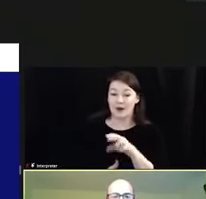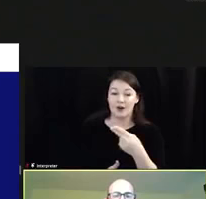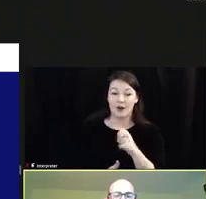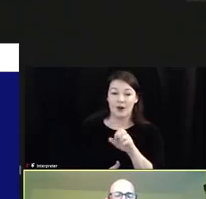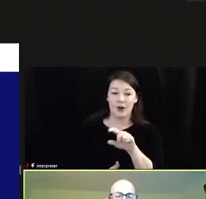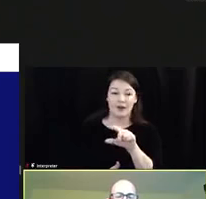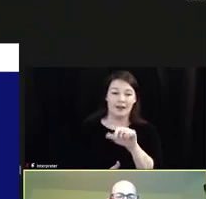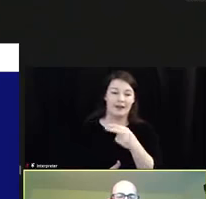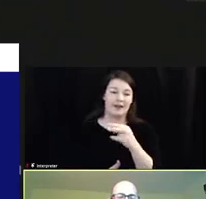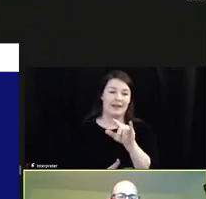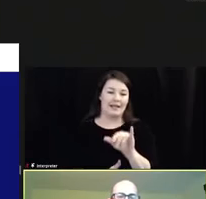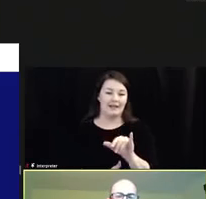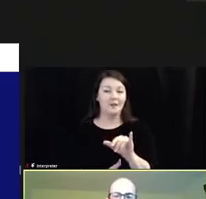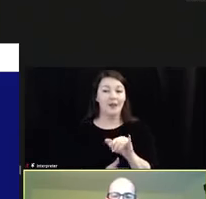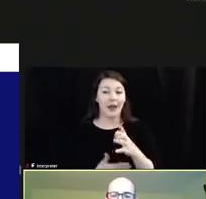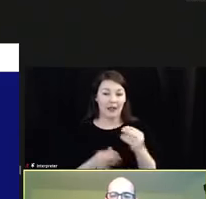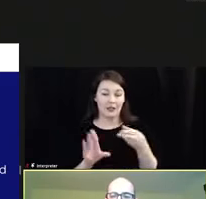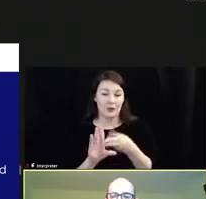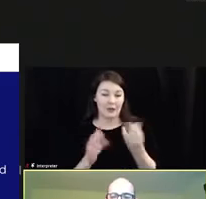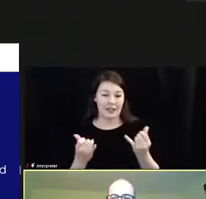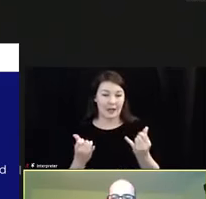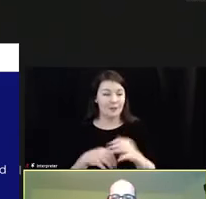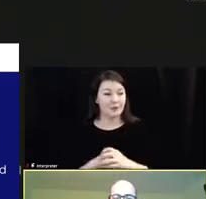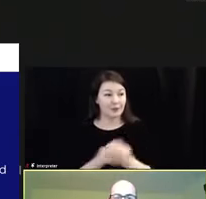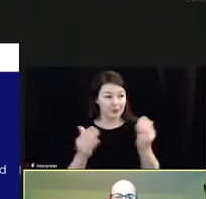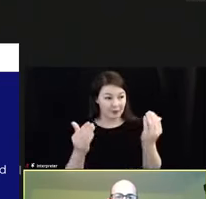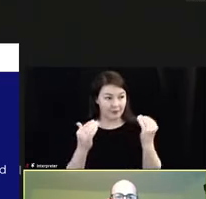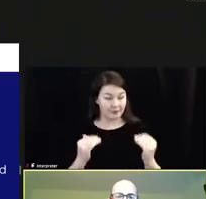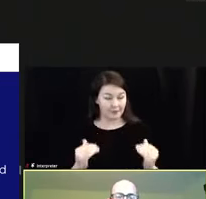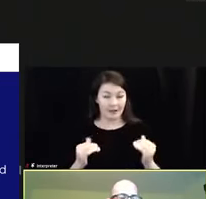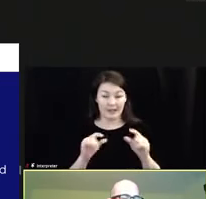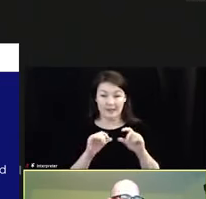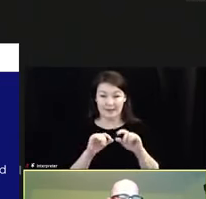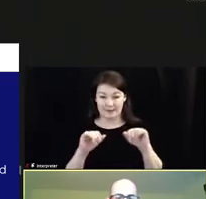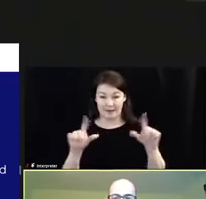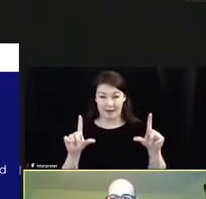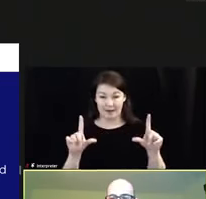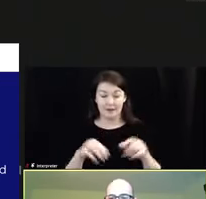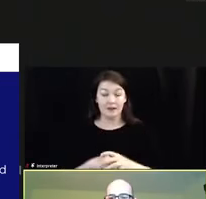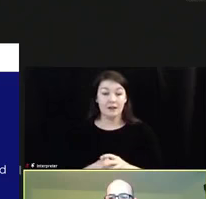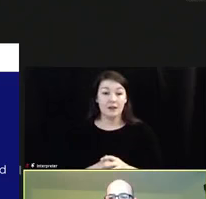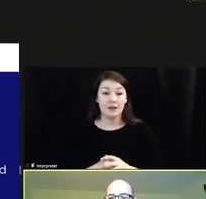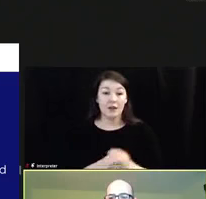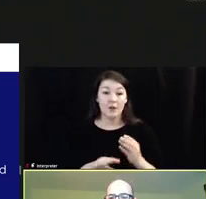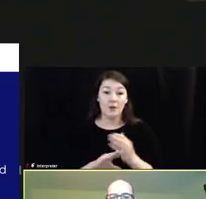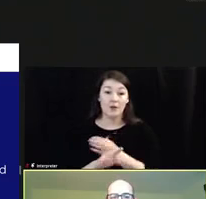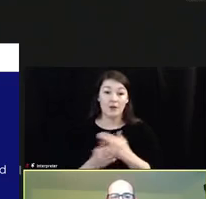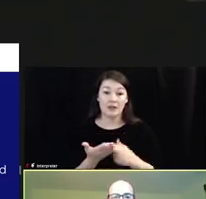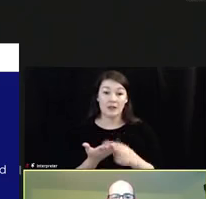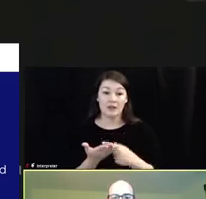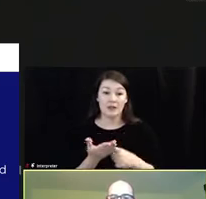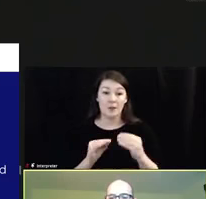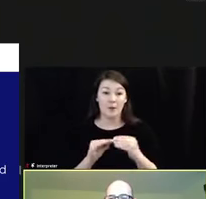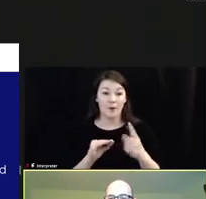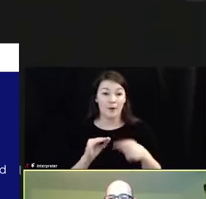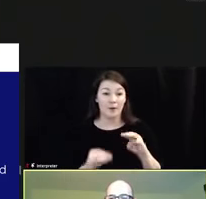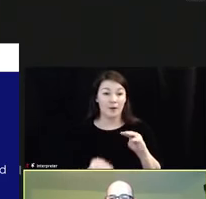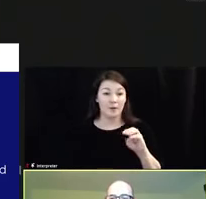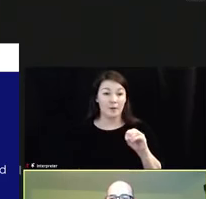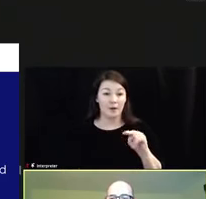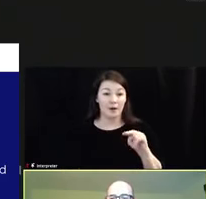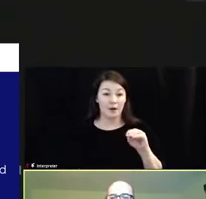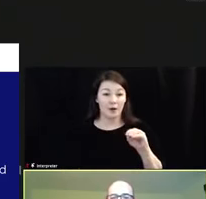joining today. Next slide, please. And I really, before we talk more about monoclonals, want to just reinforce